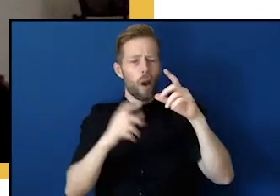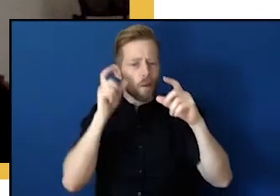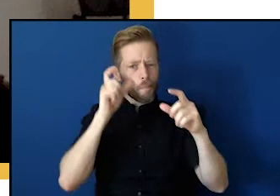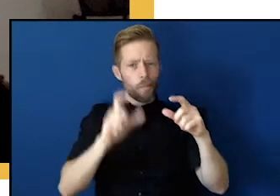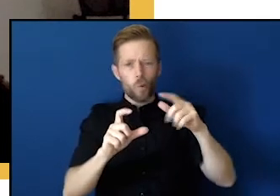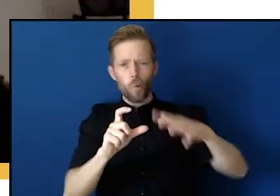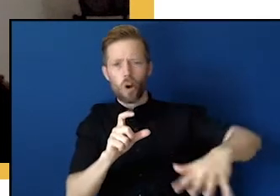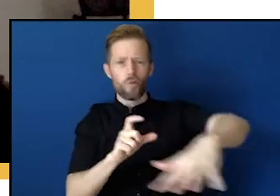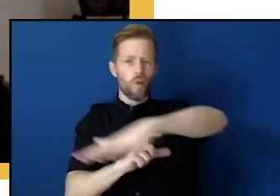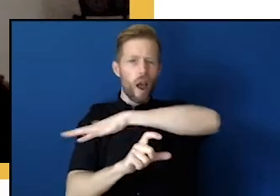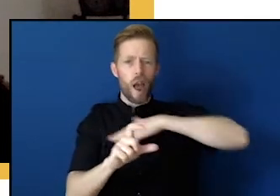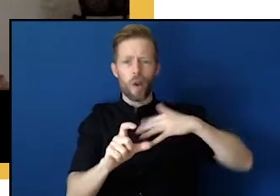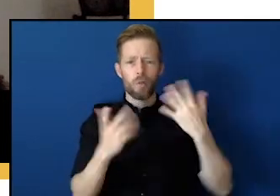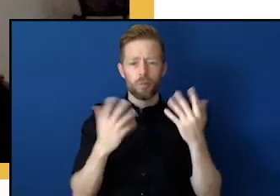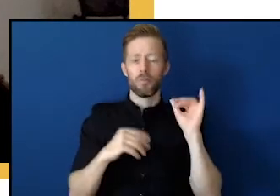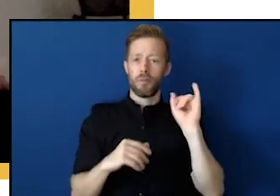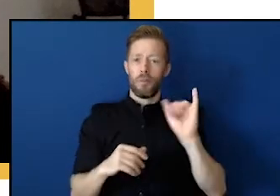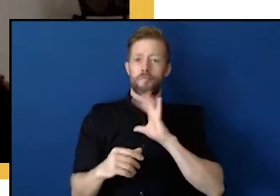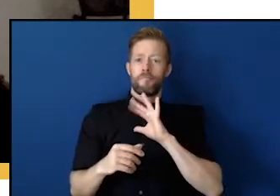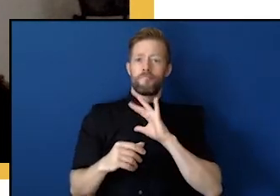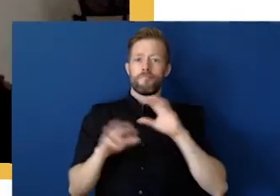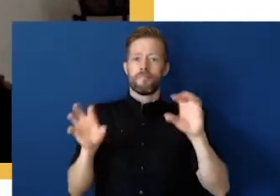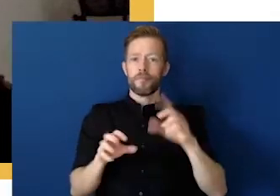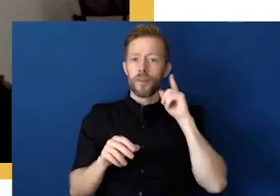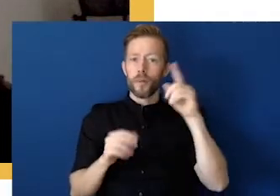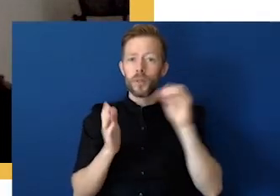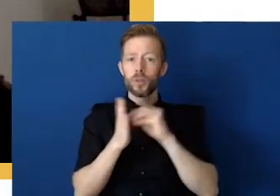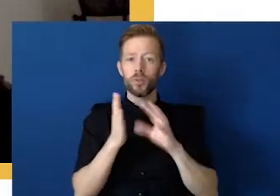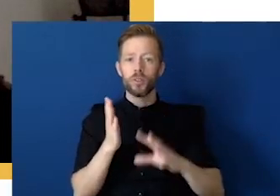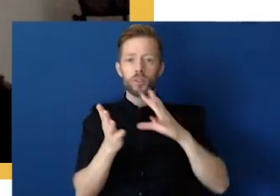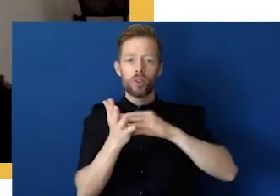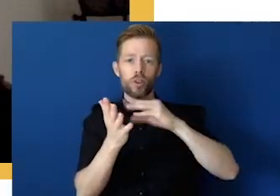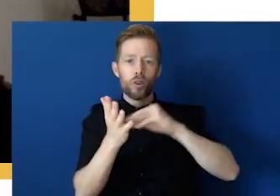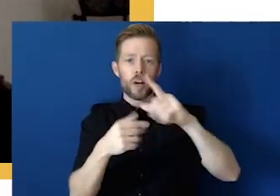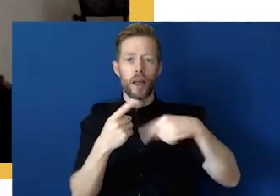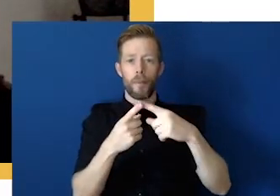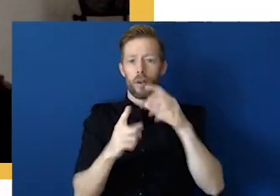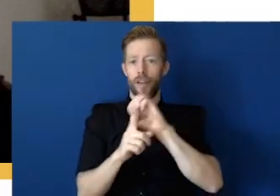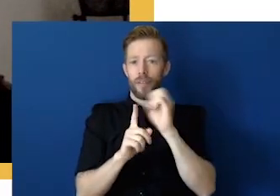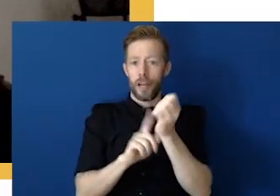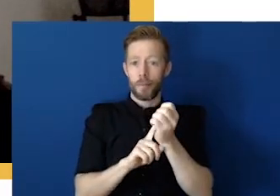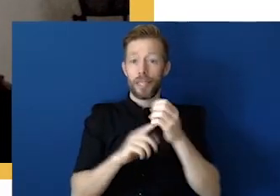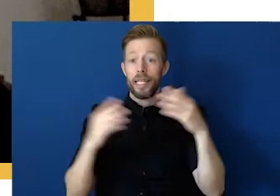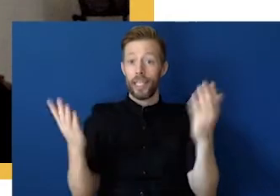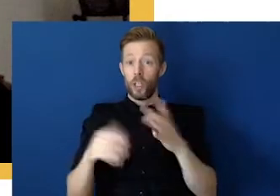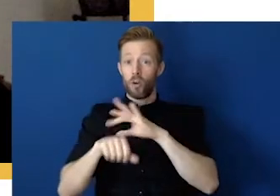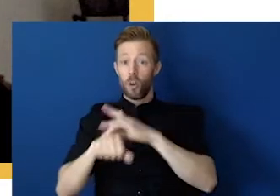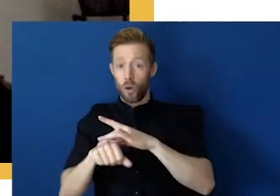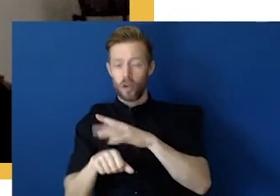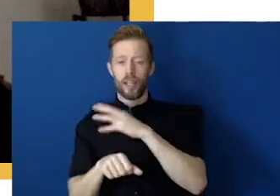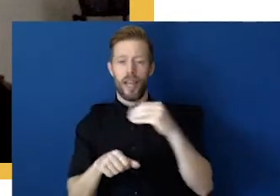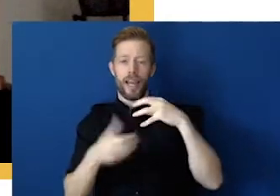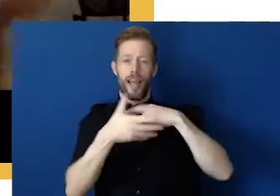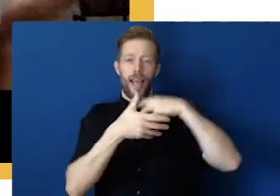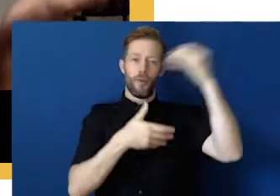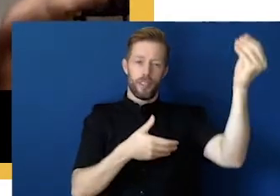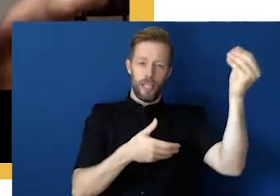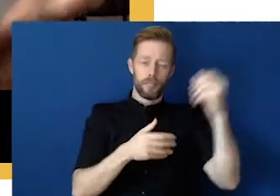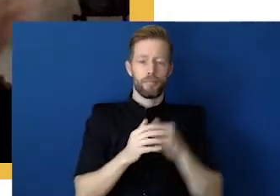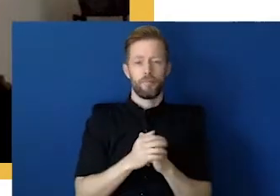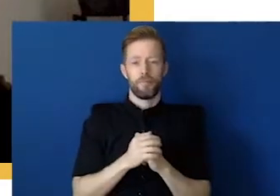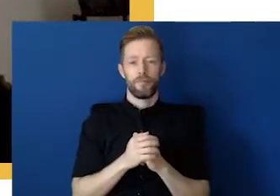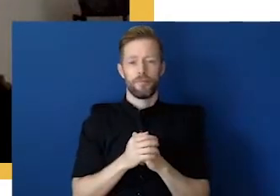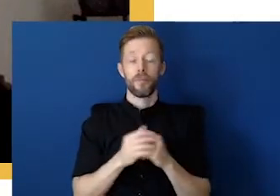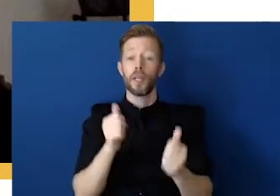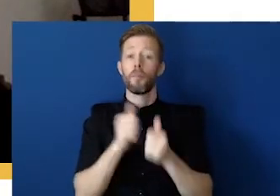its surroundings. It would be a great activity for students to learn about their environment here on Earth and outside of